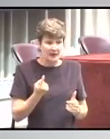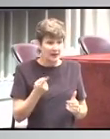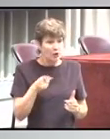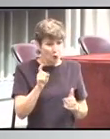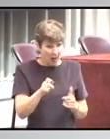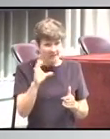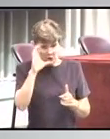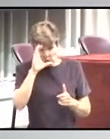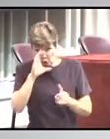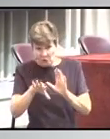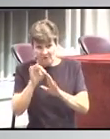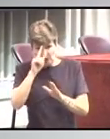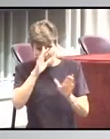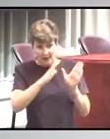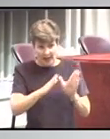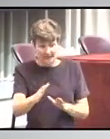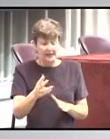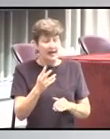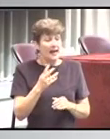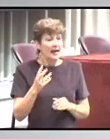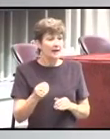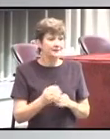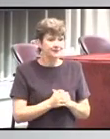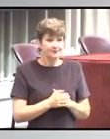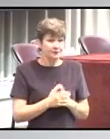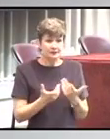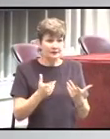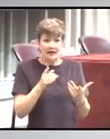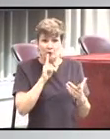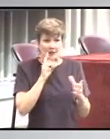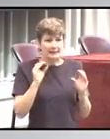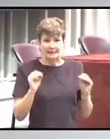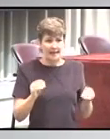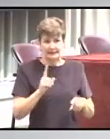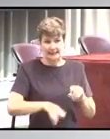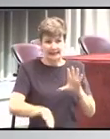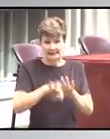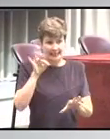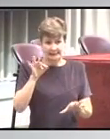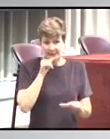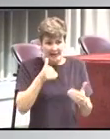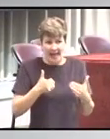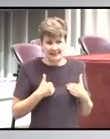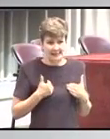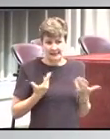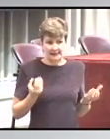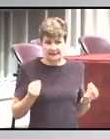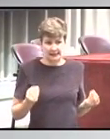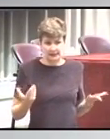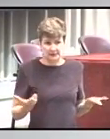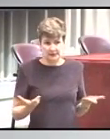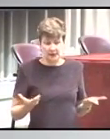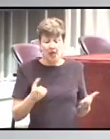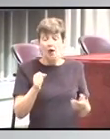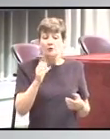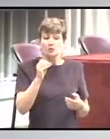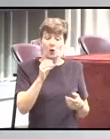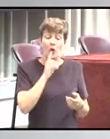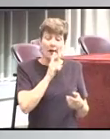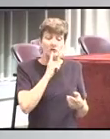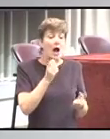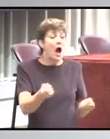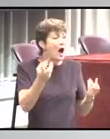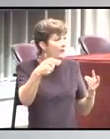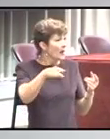have to do for your plans, and it doesn't exist. Okay, so